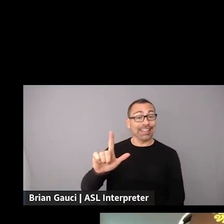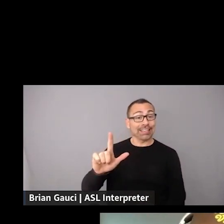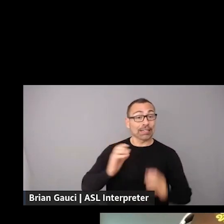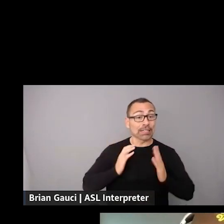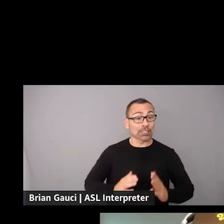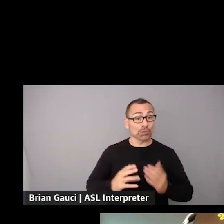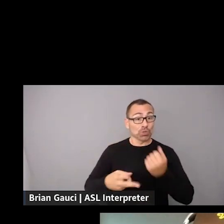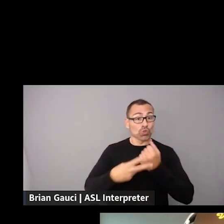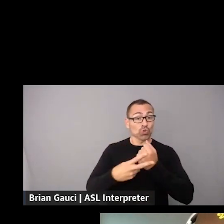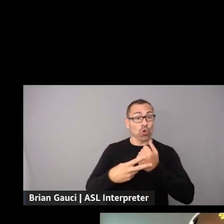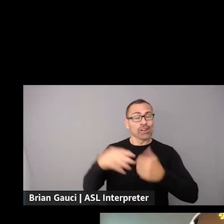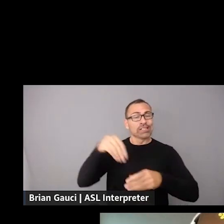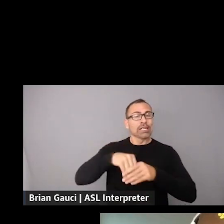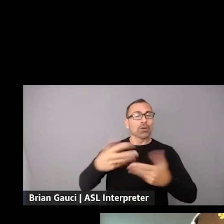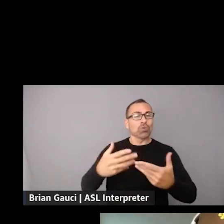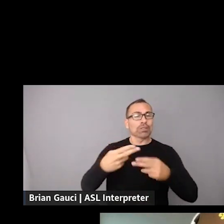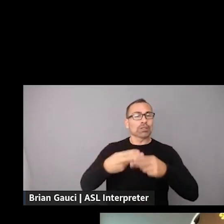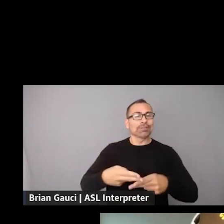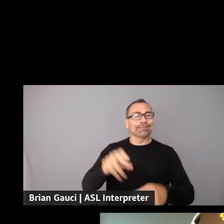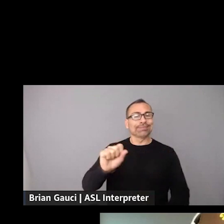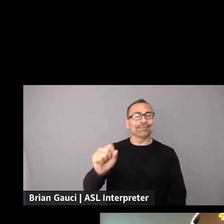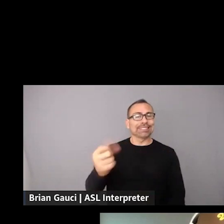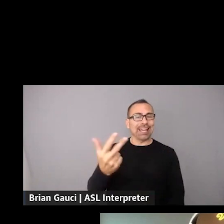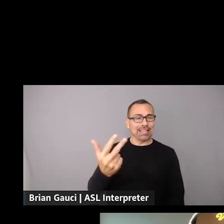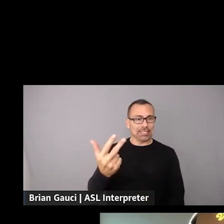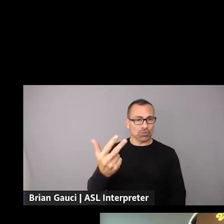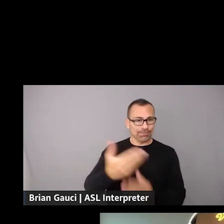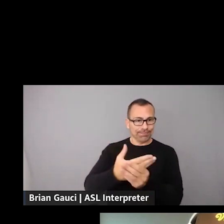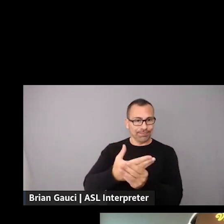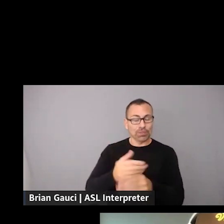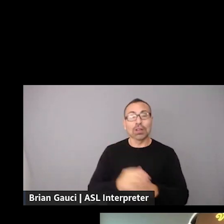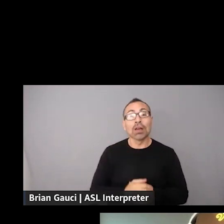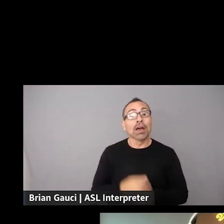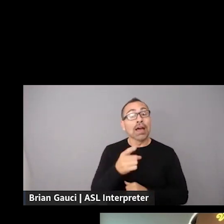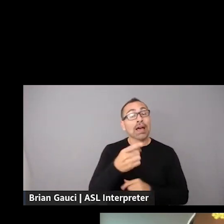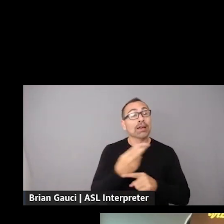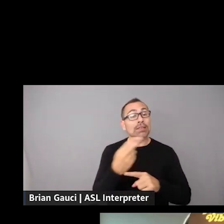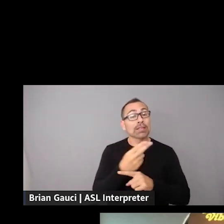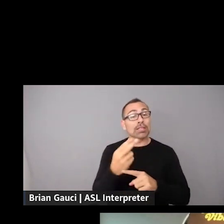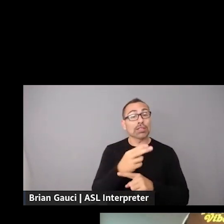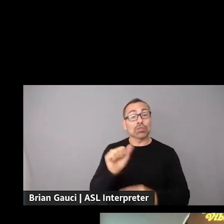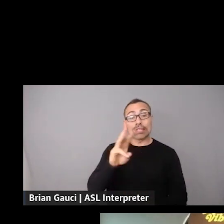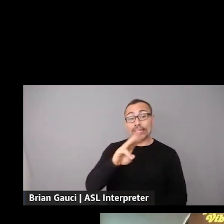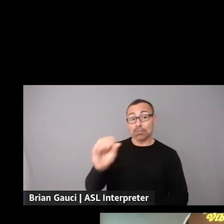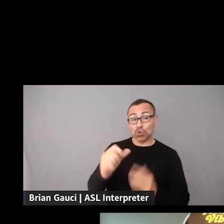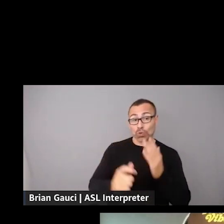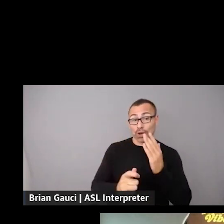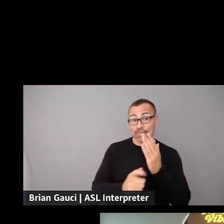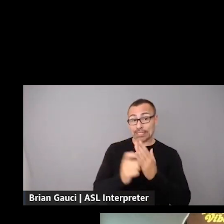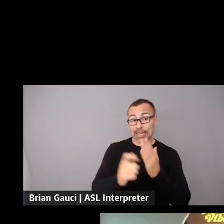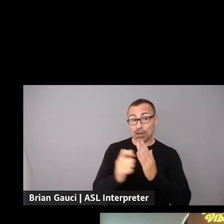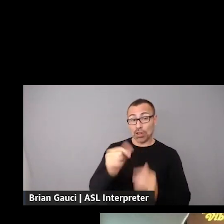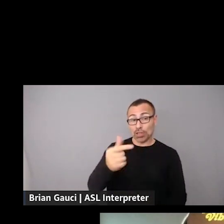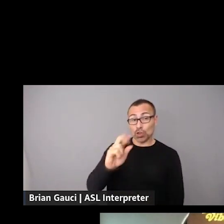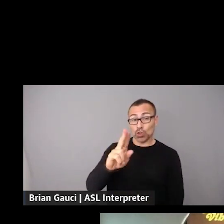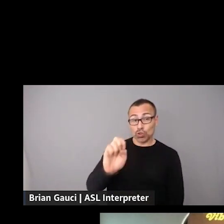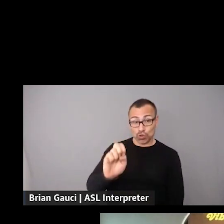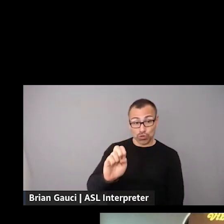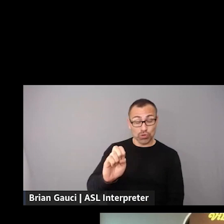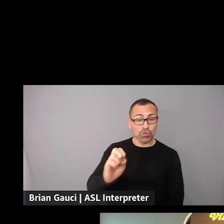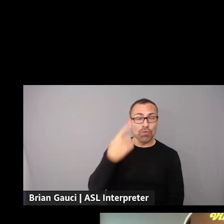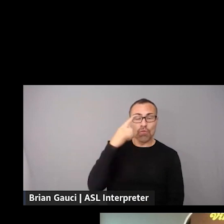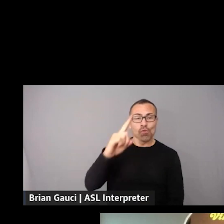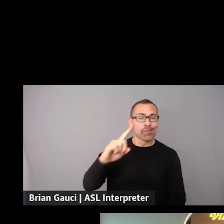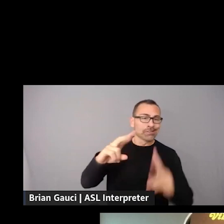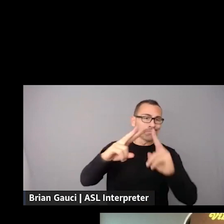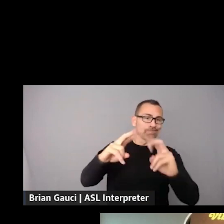in S3. And then they use the AWS Glue data catalog to understand the structure of